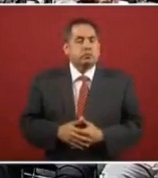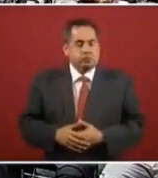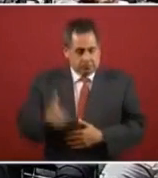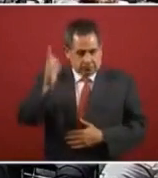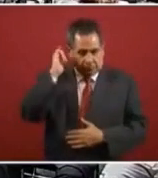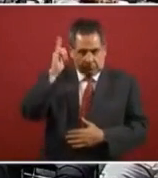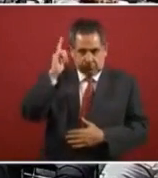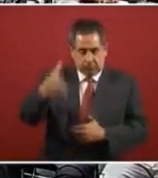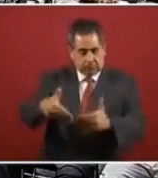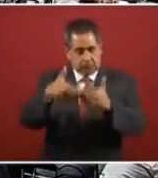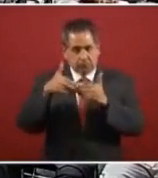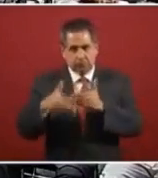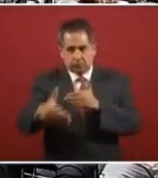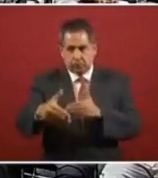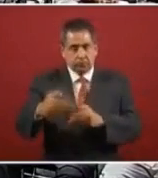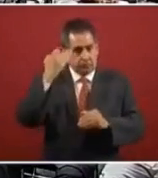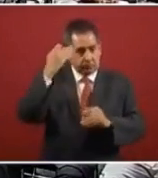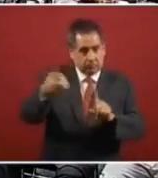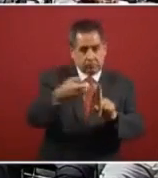I